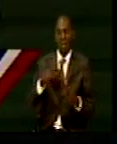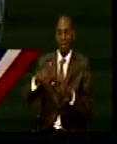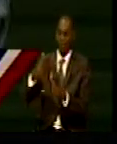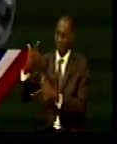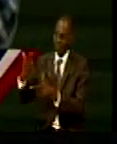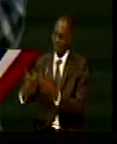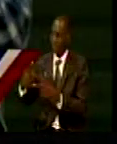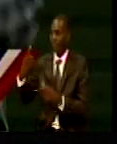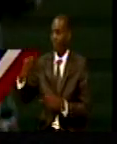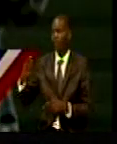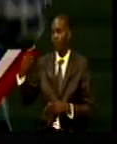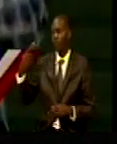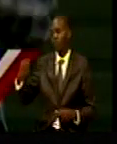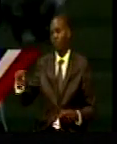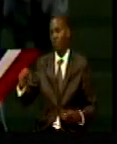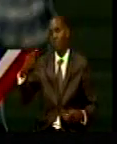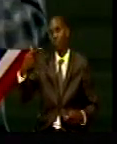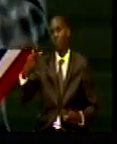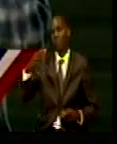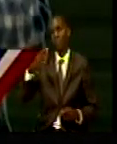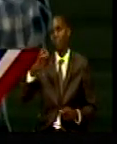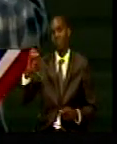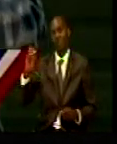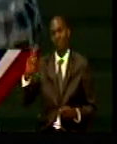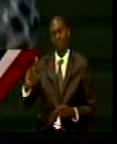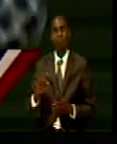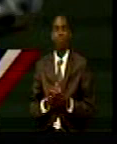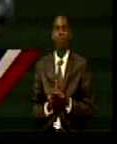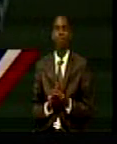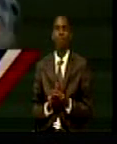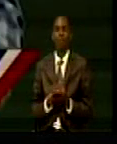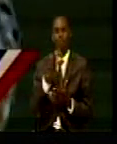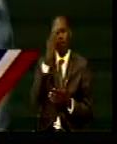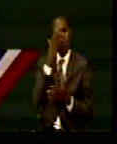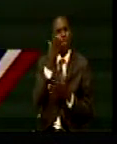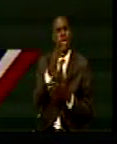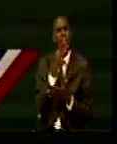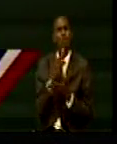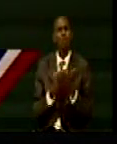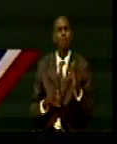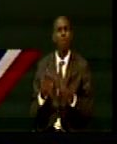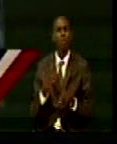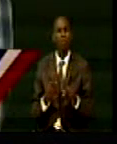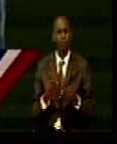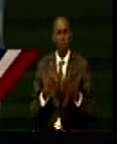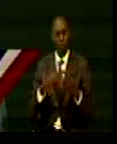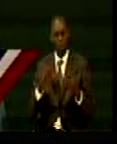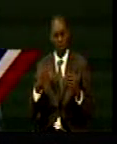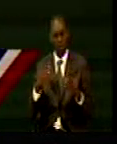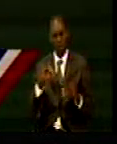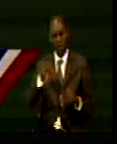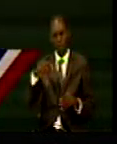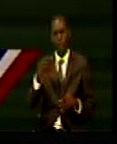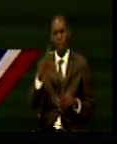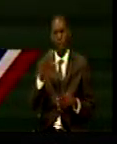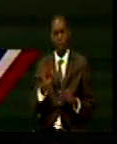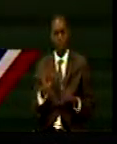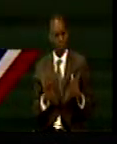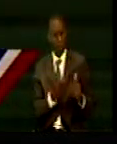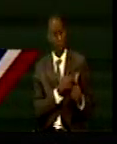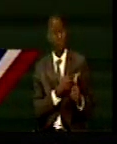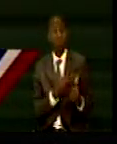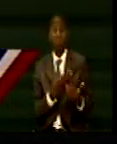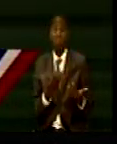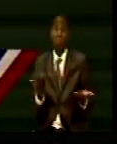the Greek. You know, there are some people, to the Jew first, and they say, well, I'm a